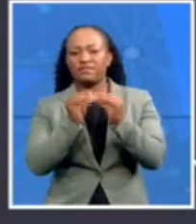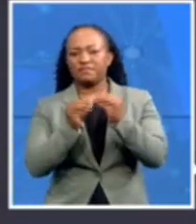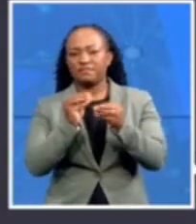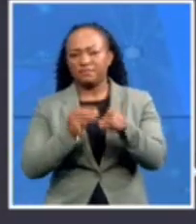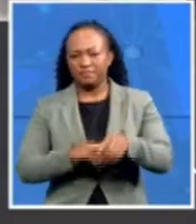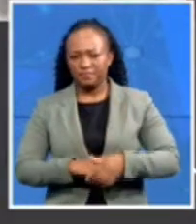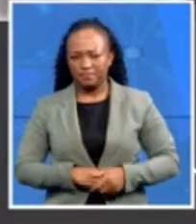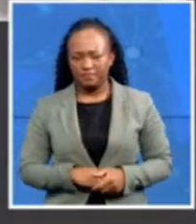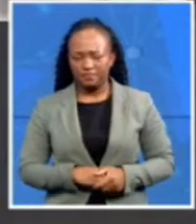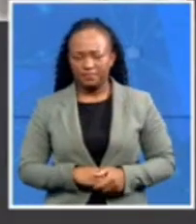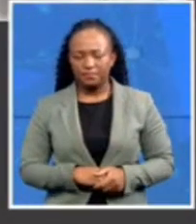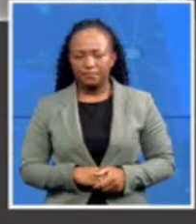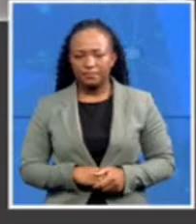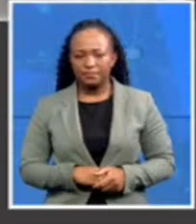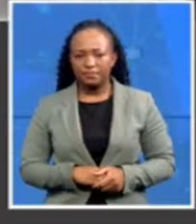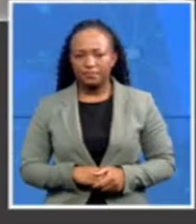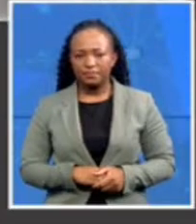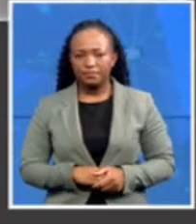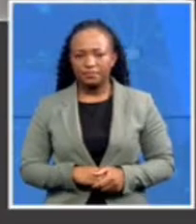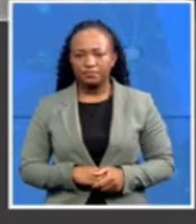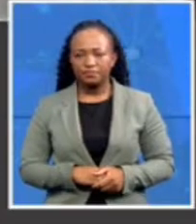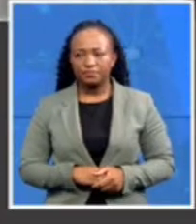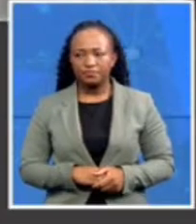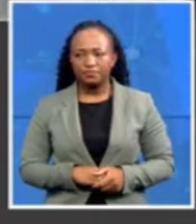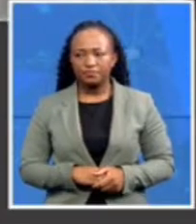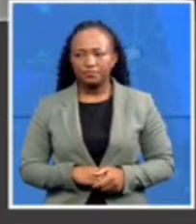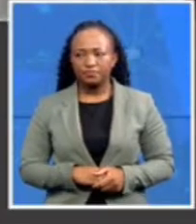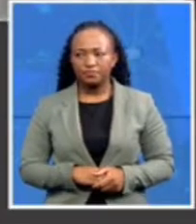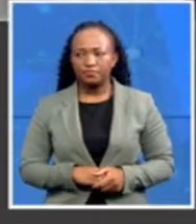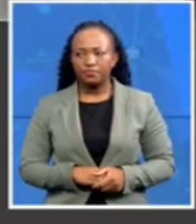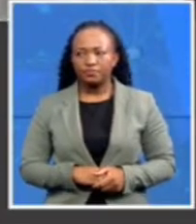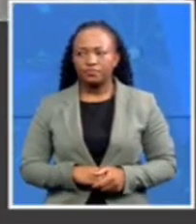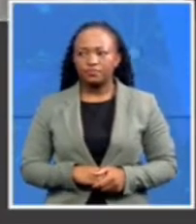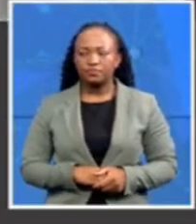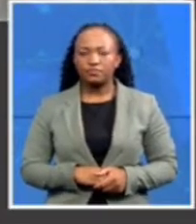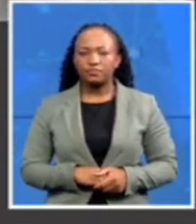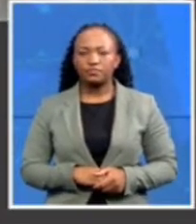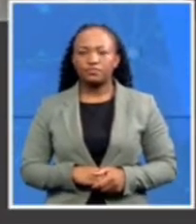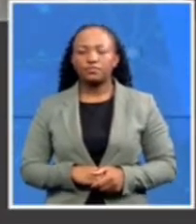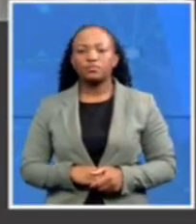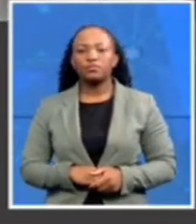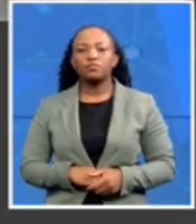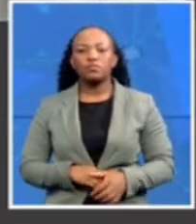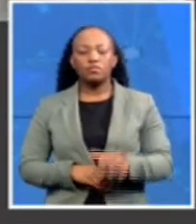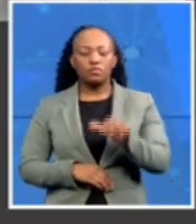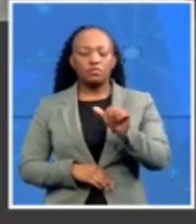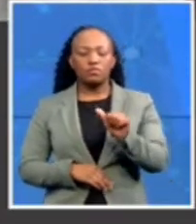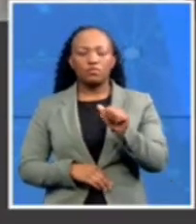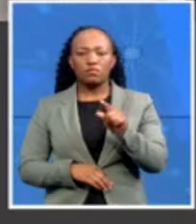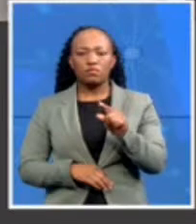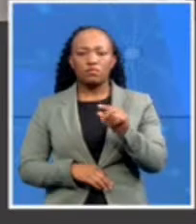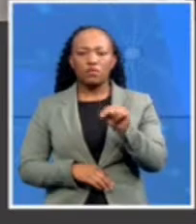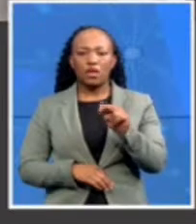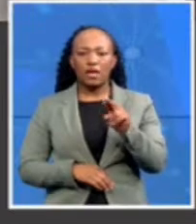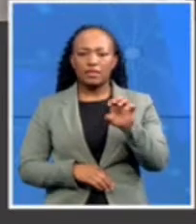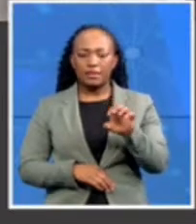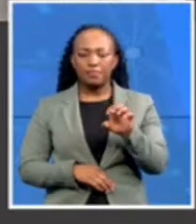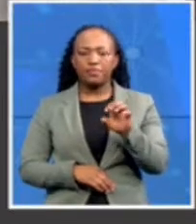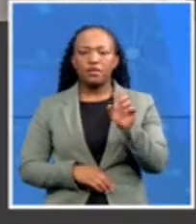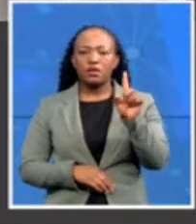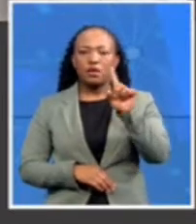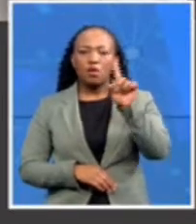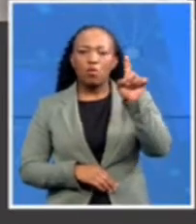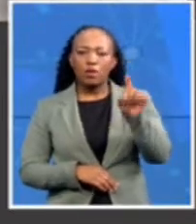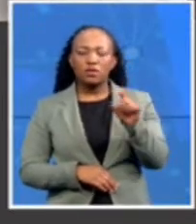Thank you, Andre. The next question will come from a guest by the name of F. Jane. Please identify